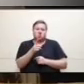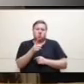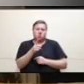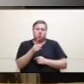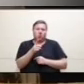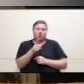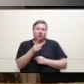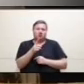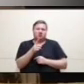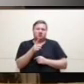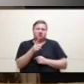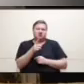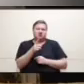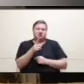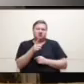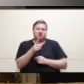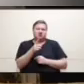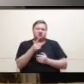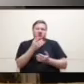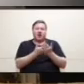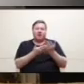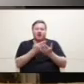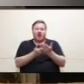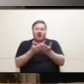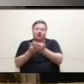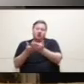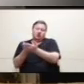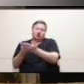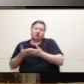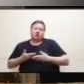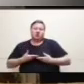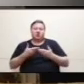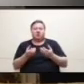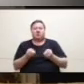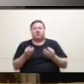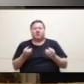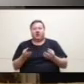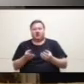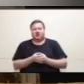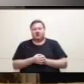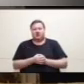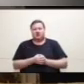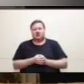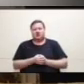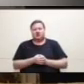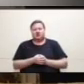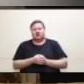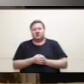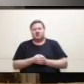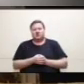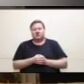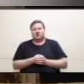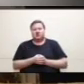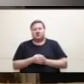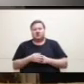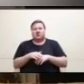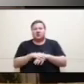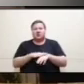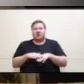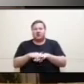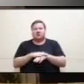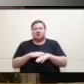we consider the applicants, the service providers, on the basis